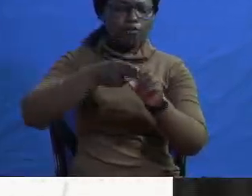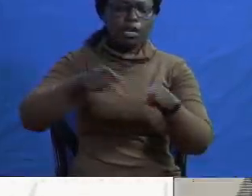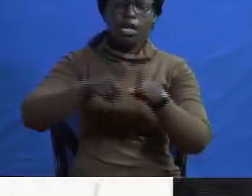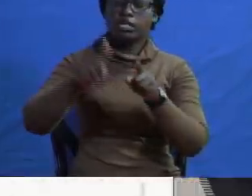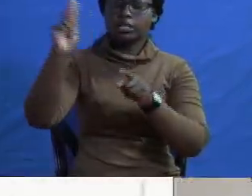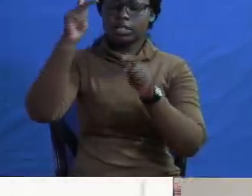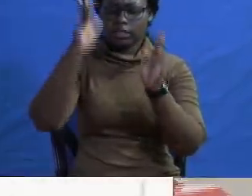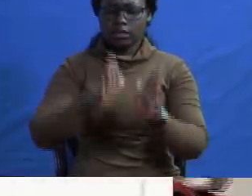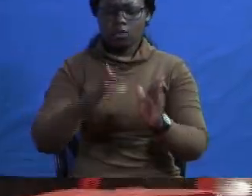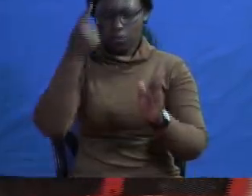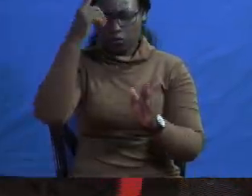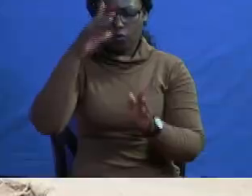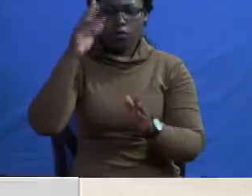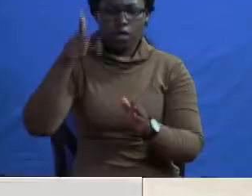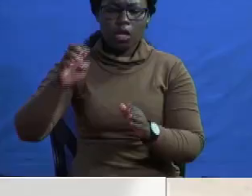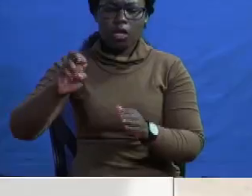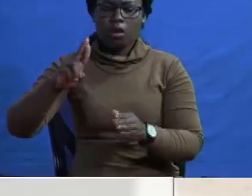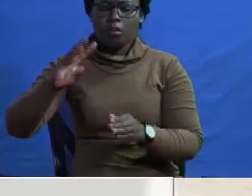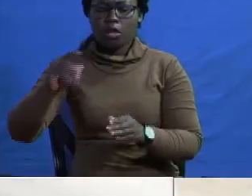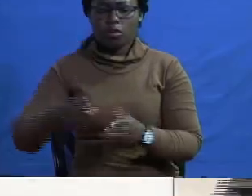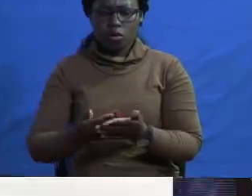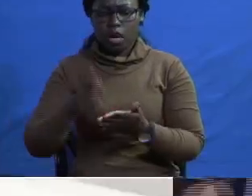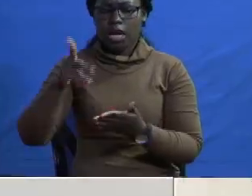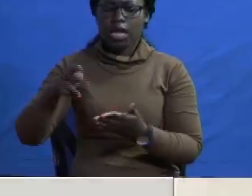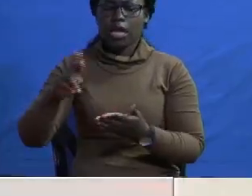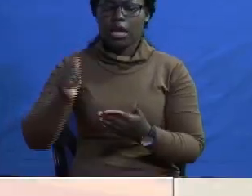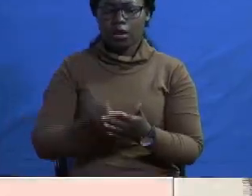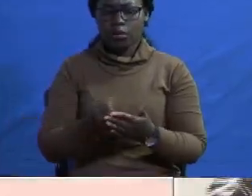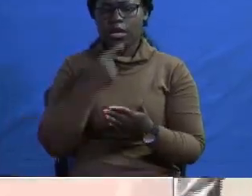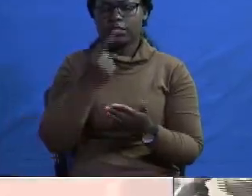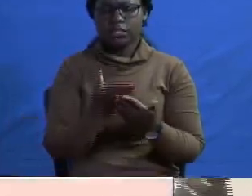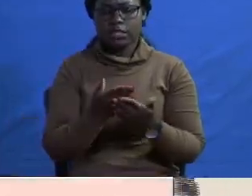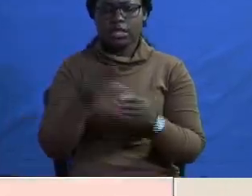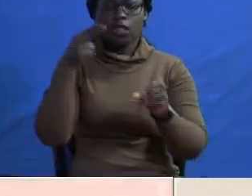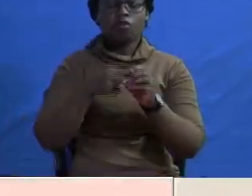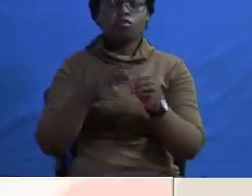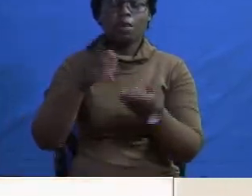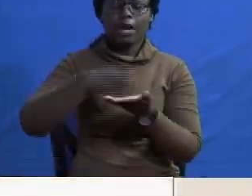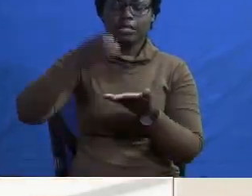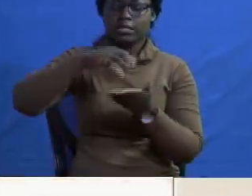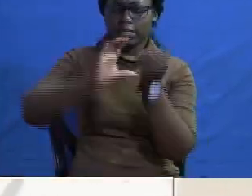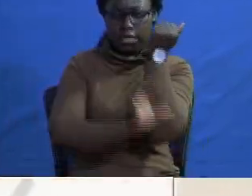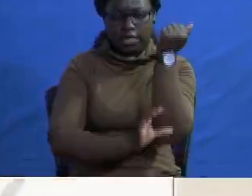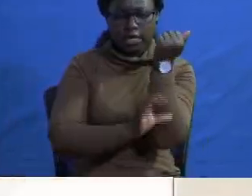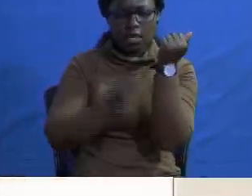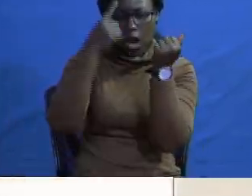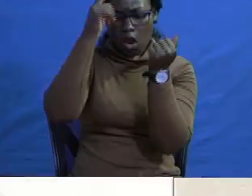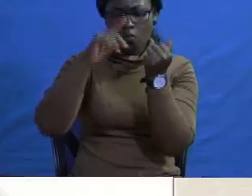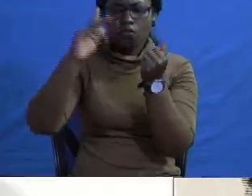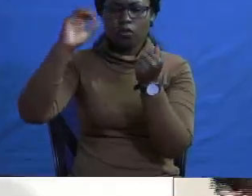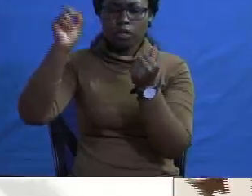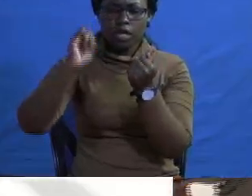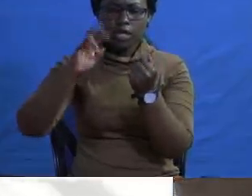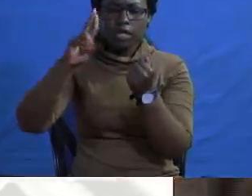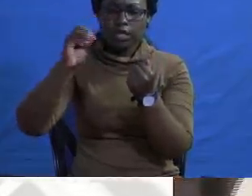Kenya's Energy and Petroleum Regulatory Authority, EPRA, reviews the fuel prices in the country. For Sironga, the latest